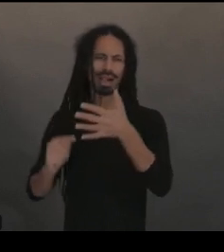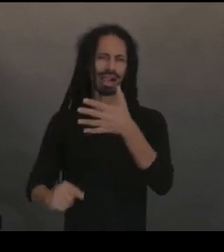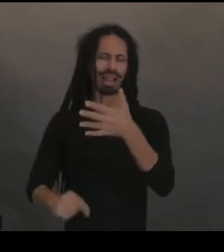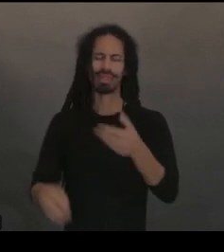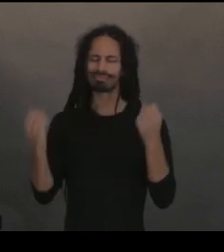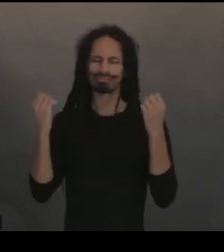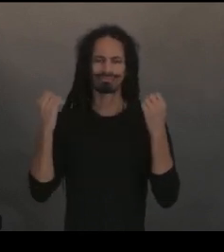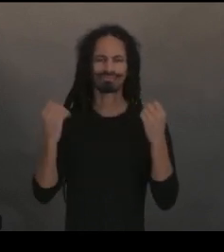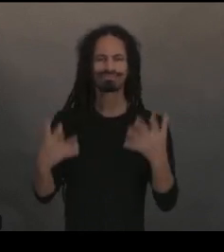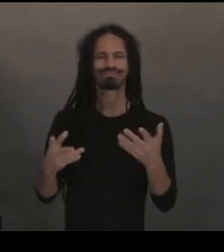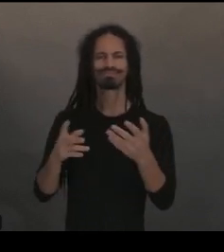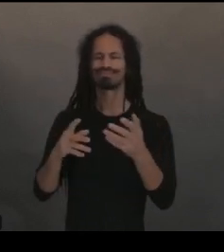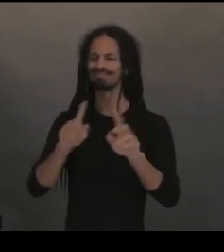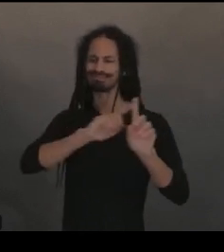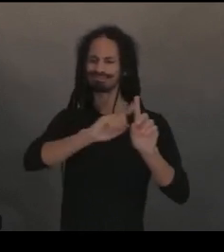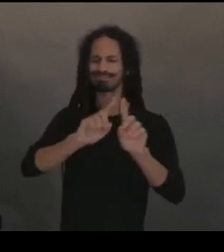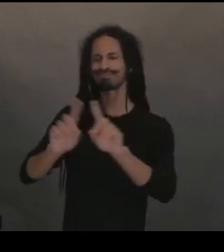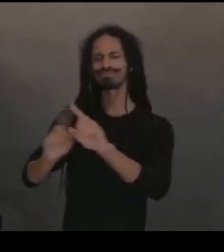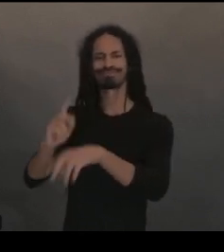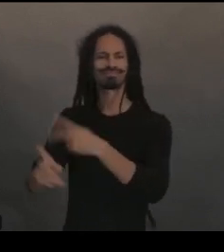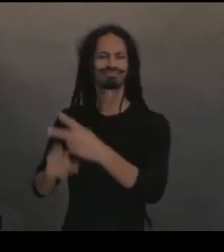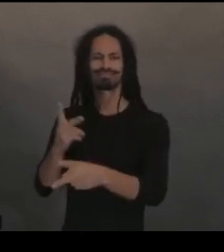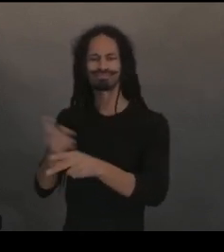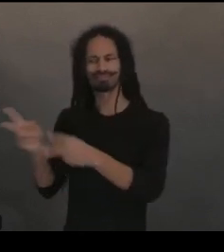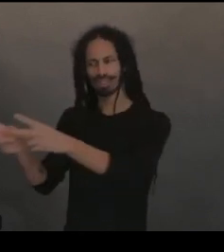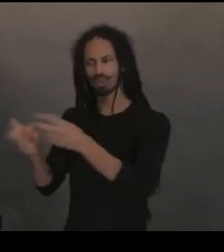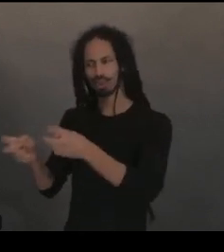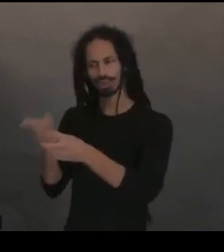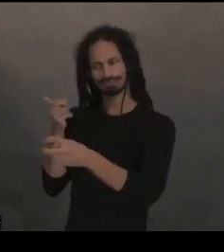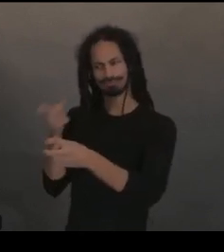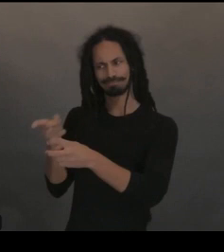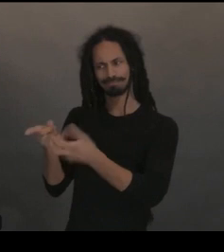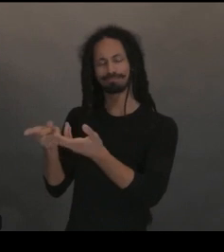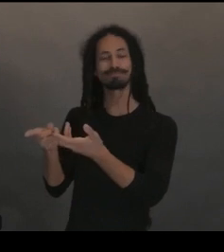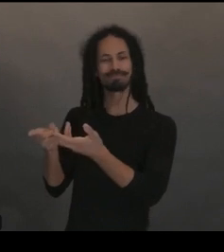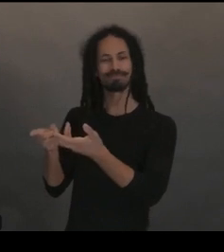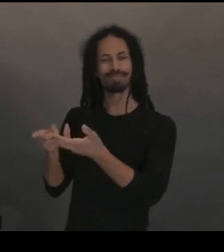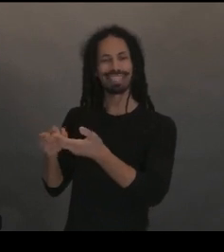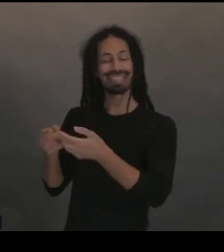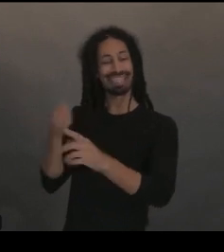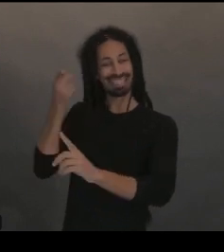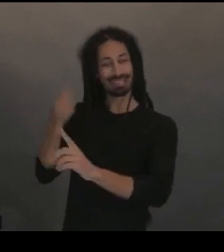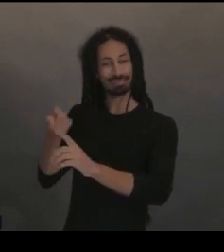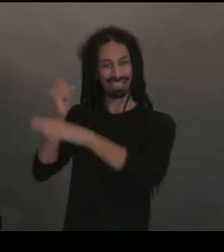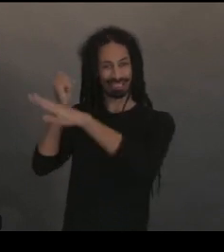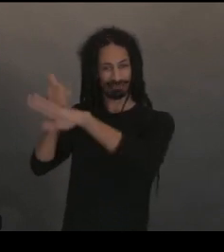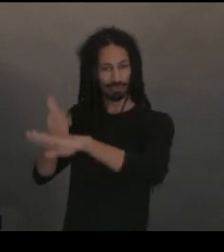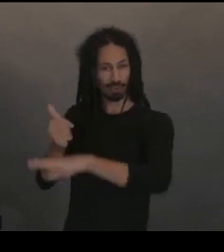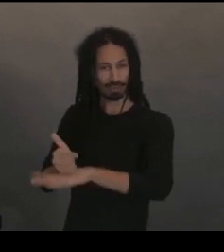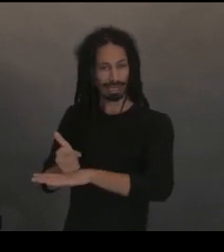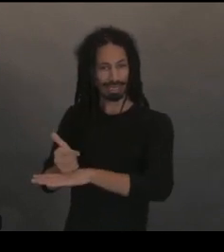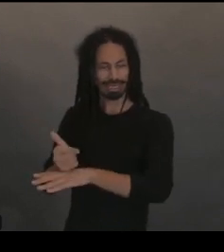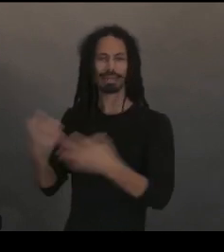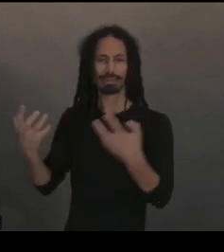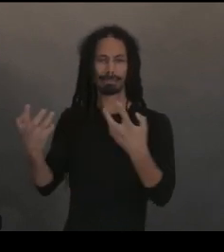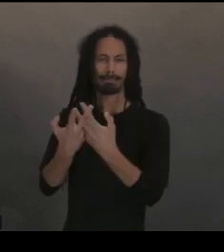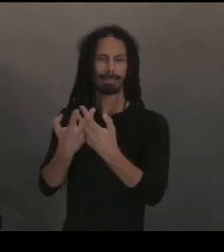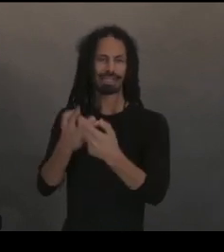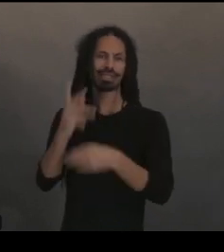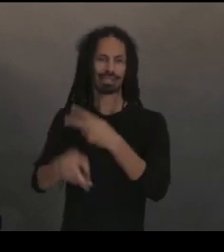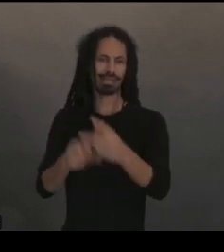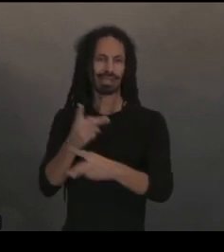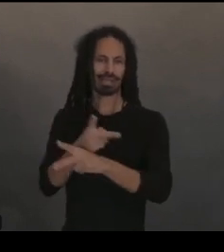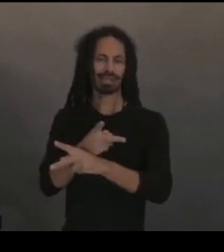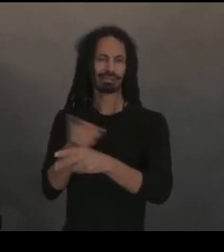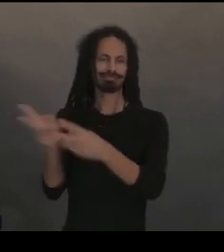wide range of source types and they have slightly different formats according to APA for their reference entries. Okay,